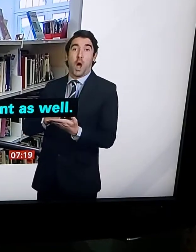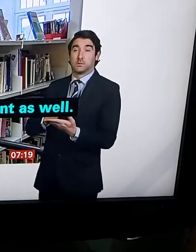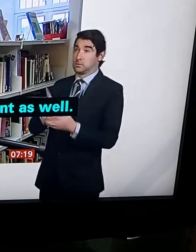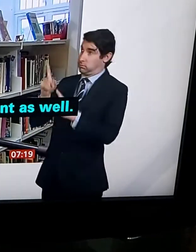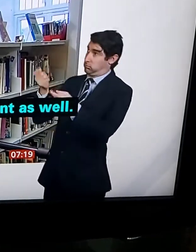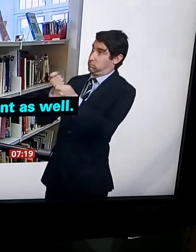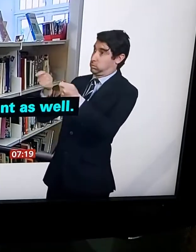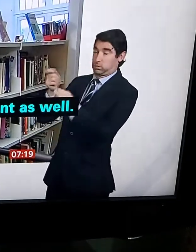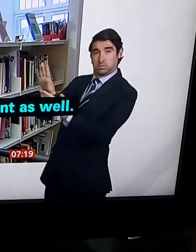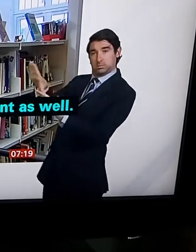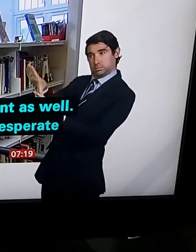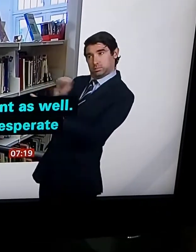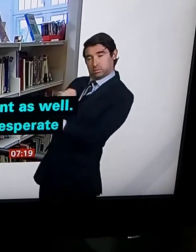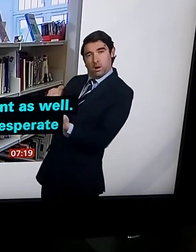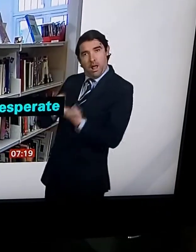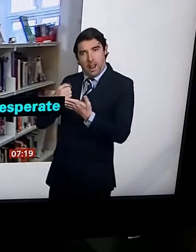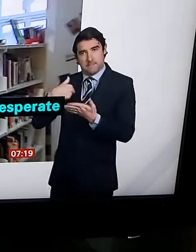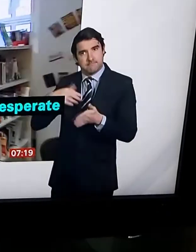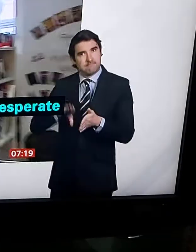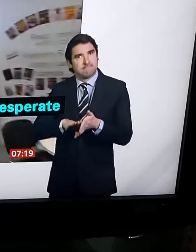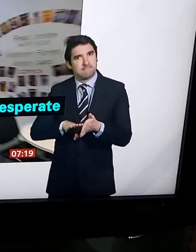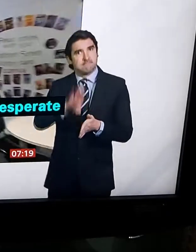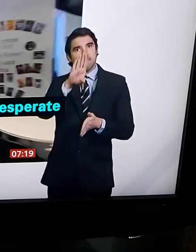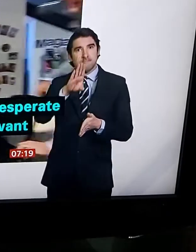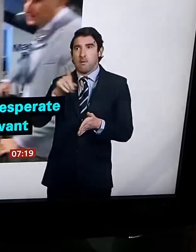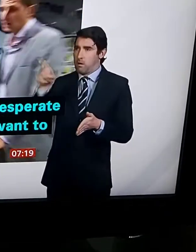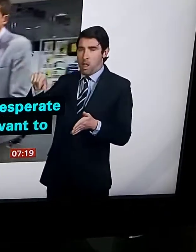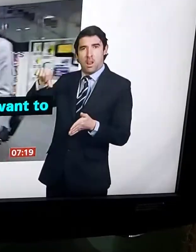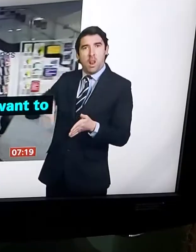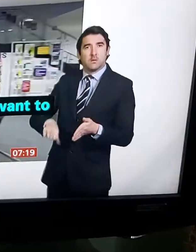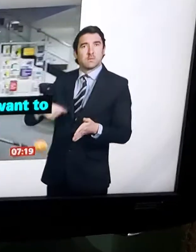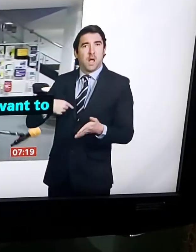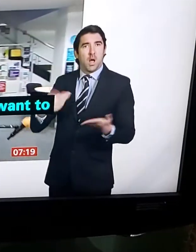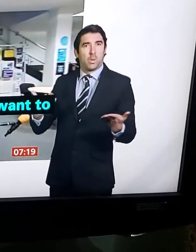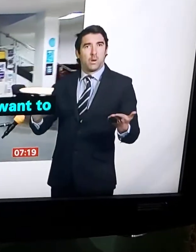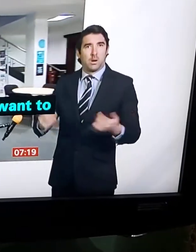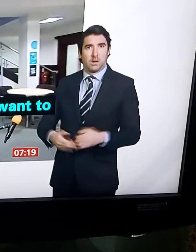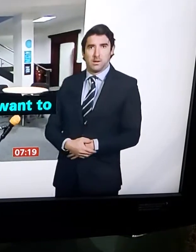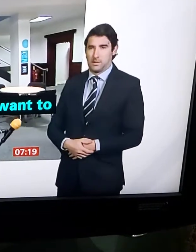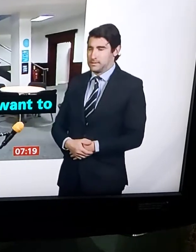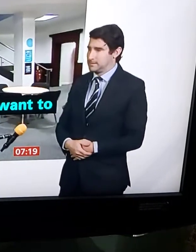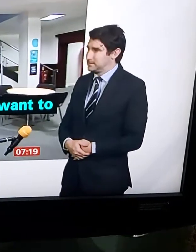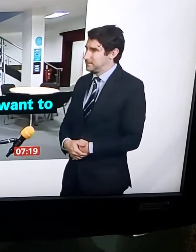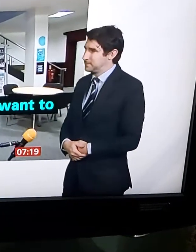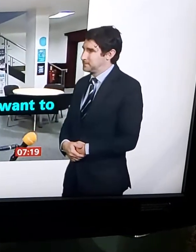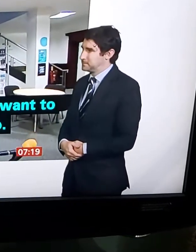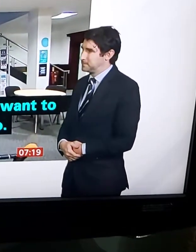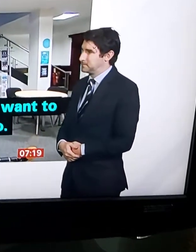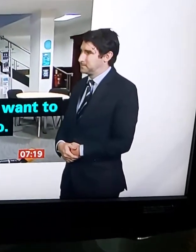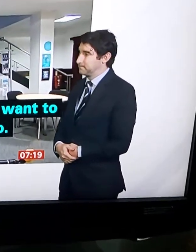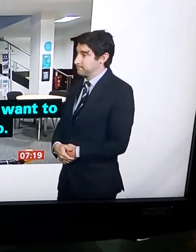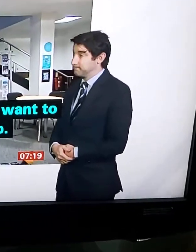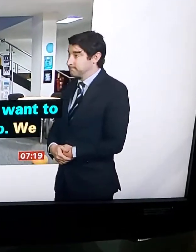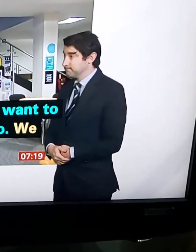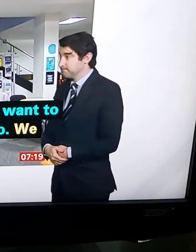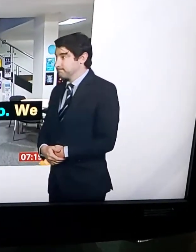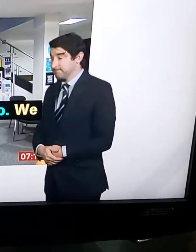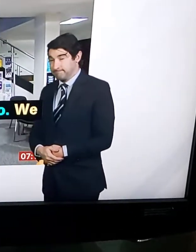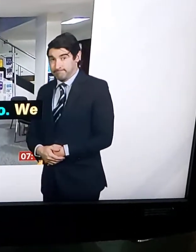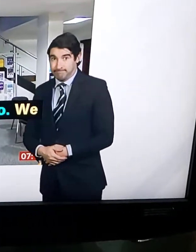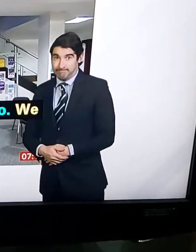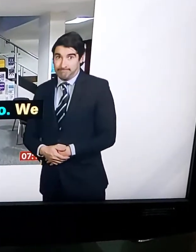they go in. They want to have faith in what we do. Okay, thank you all. We really appreciate your time this morning. As you're hearing, not a lot of faith in the system